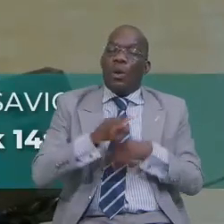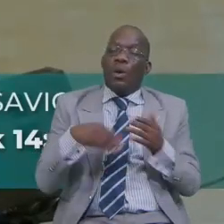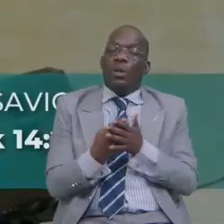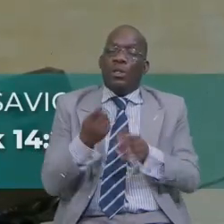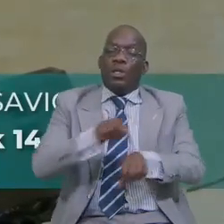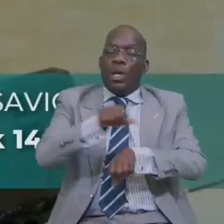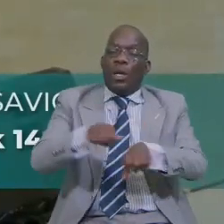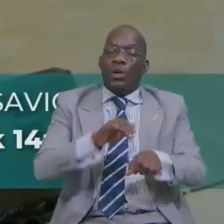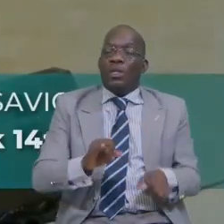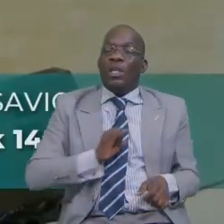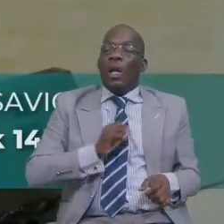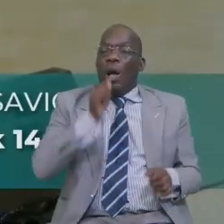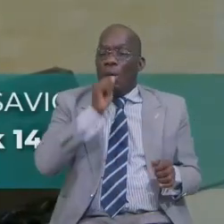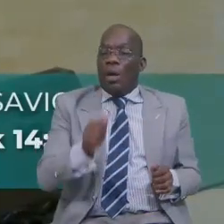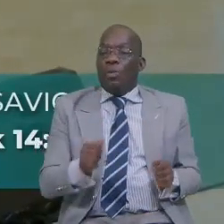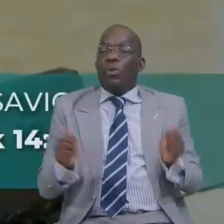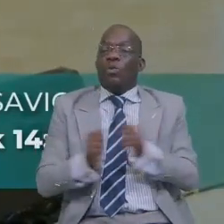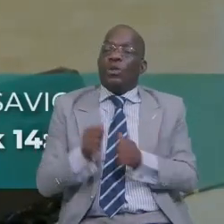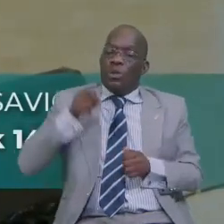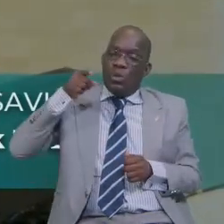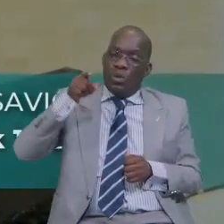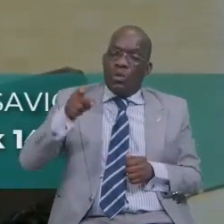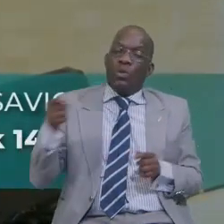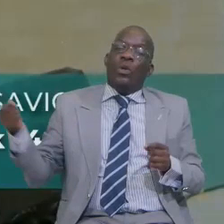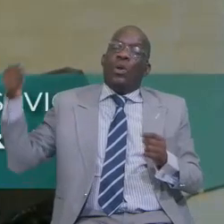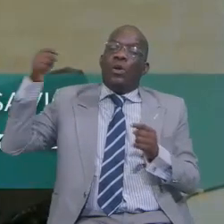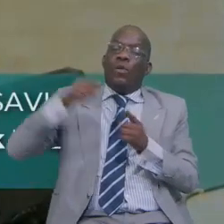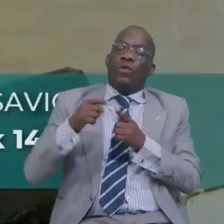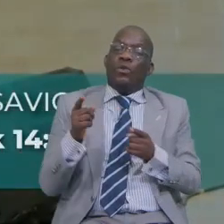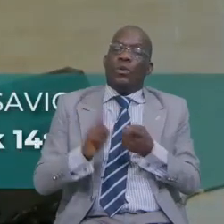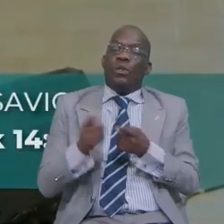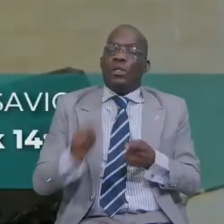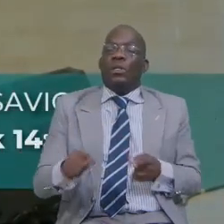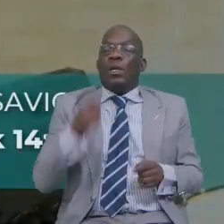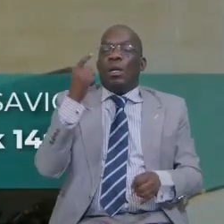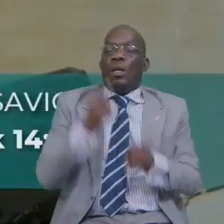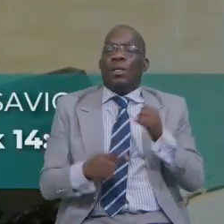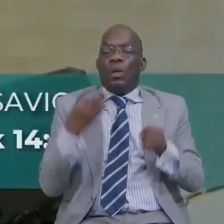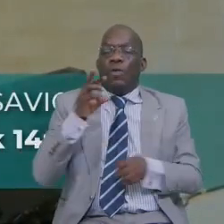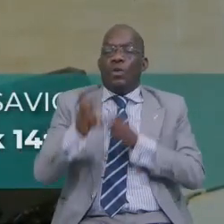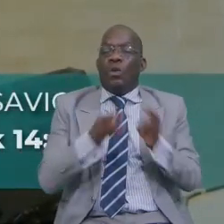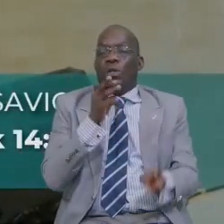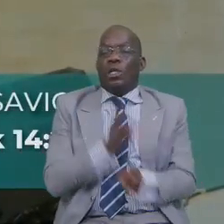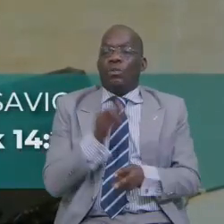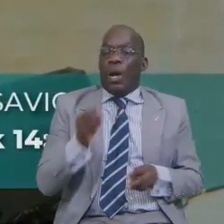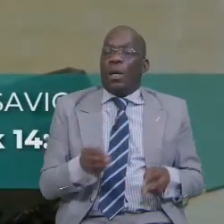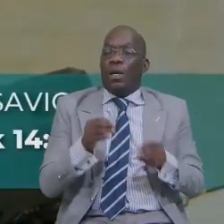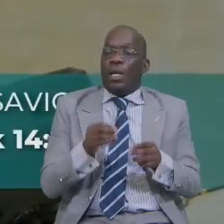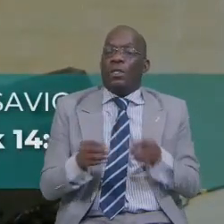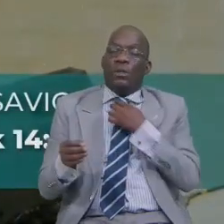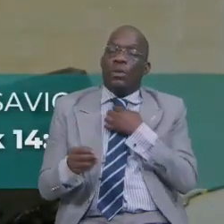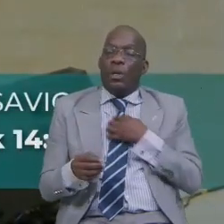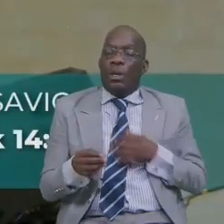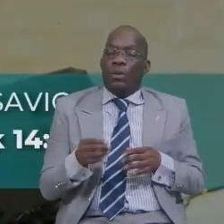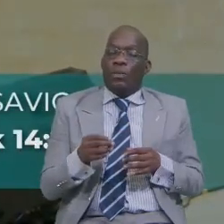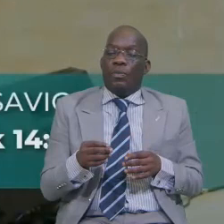you even to the end of the world. And you know, the gospel concludes